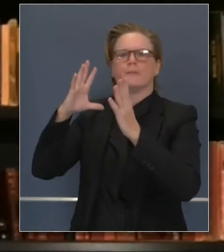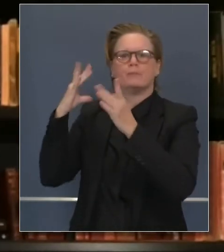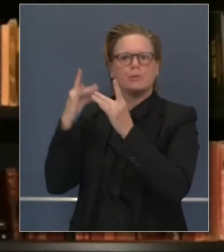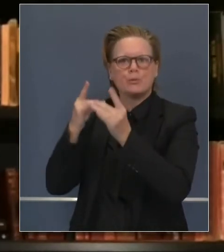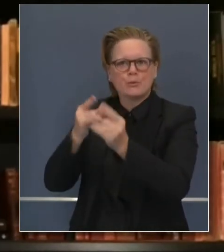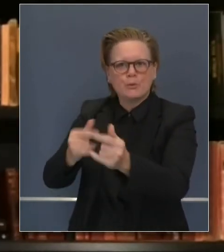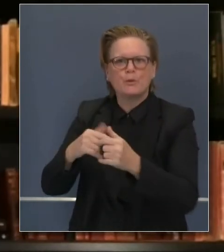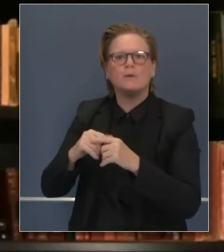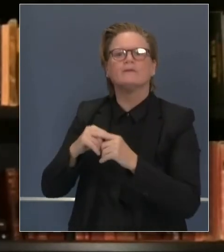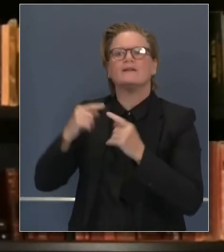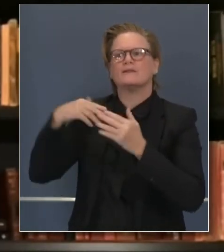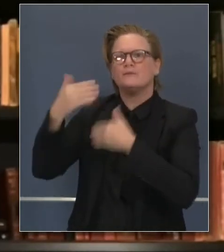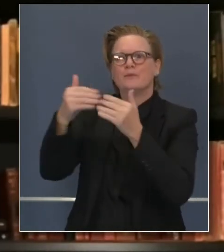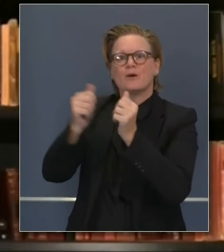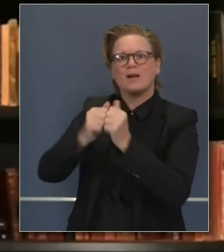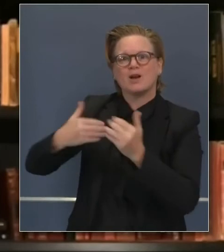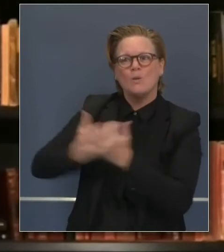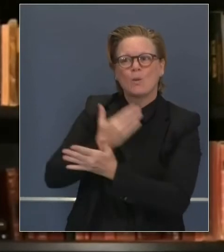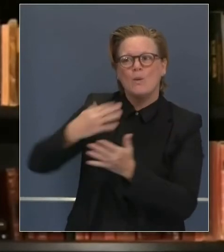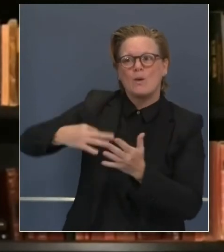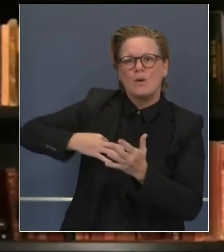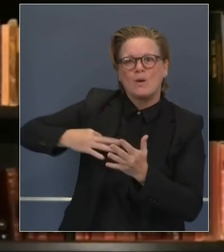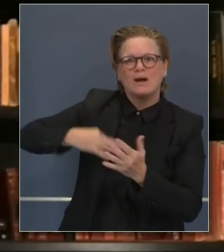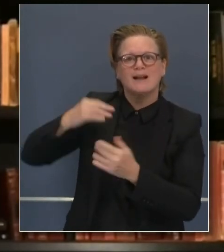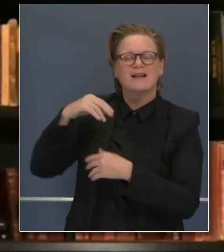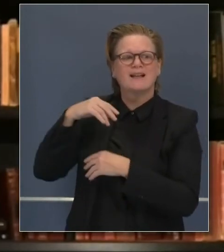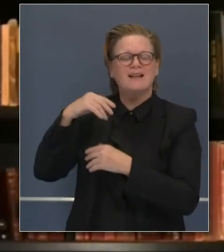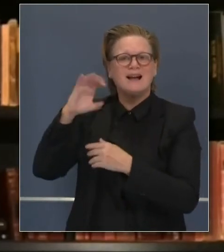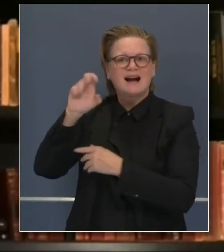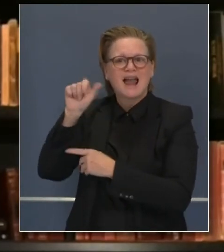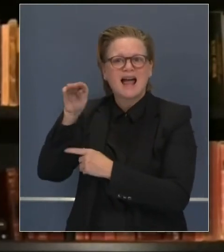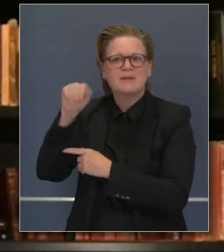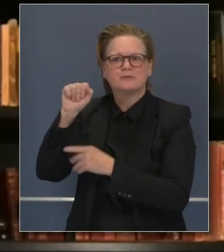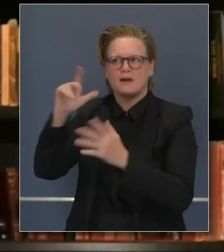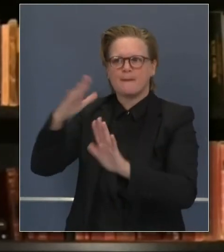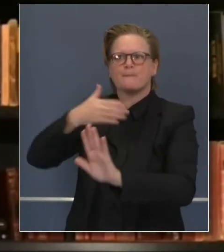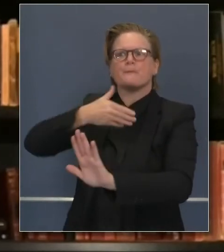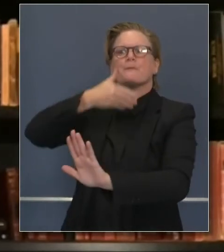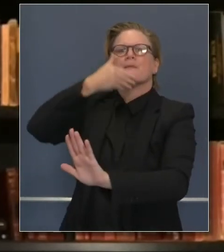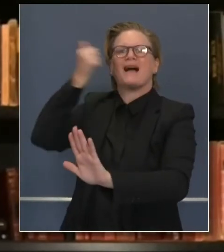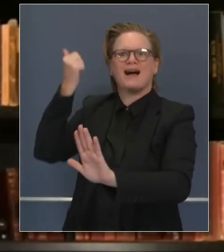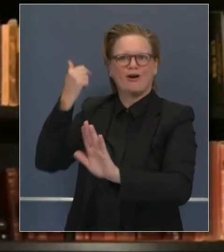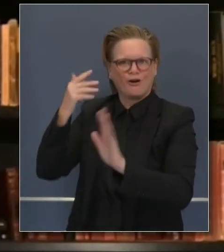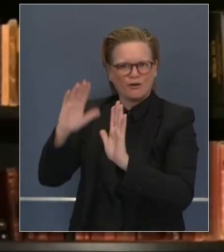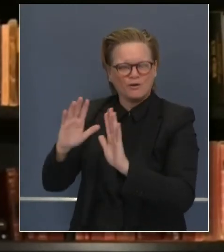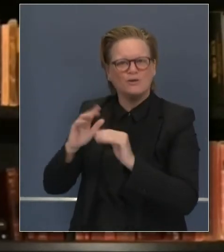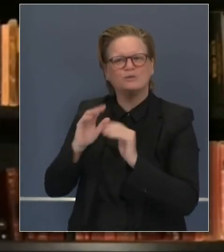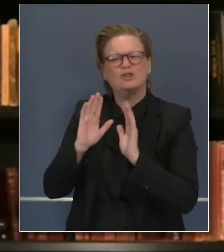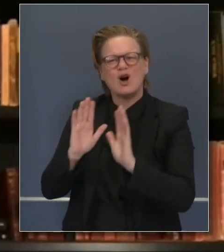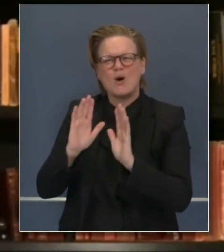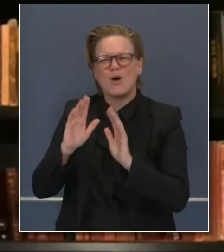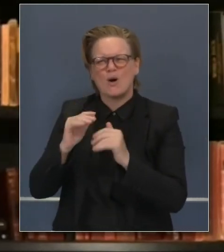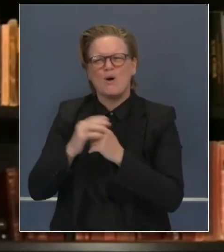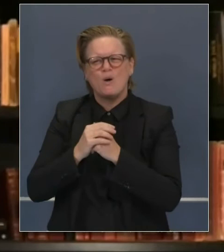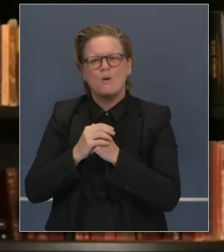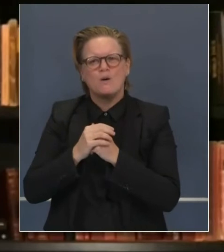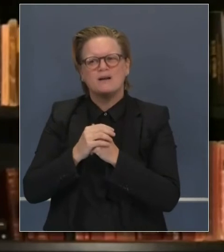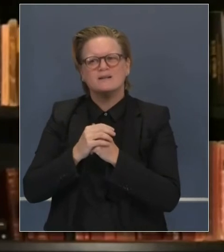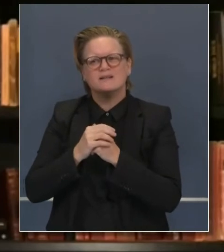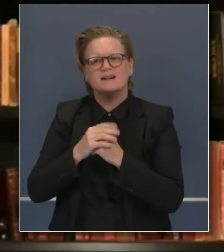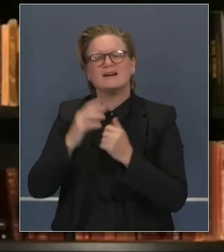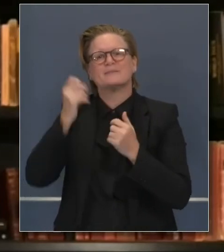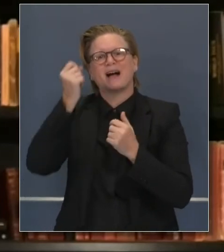PUA is a stubborn issue because the PUA is where we've seen most of the fraud because there's a presumption